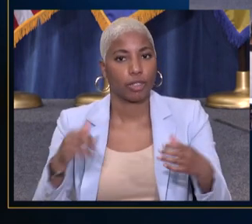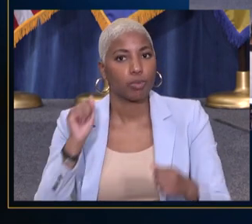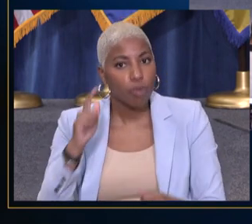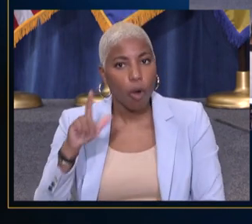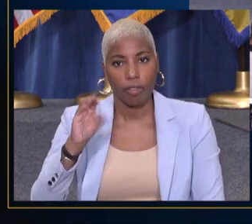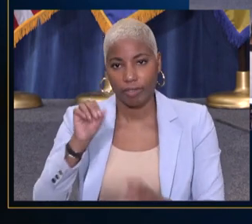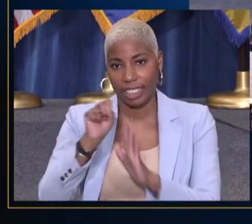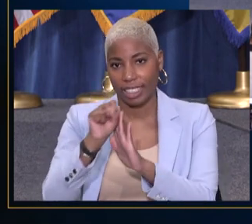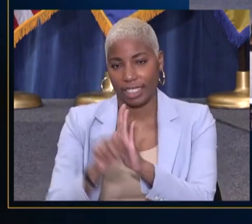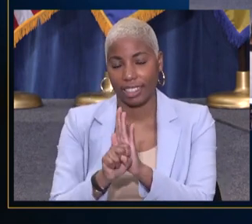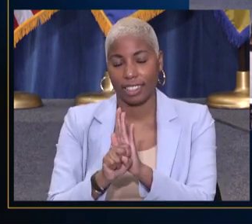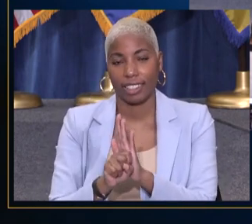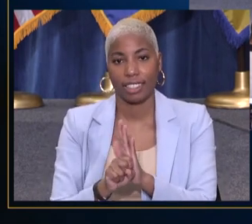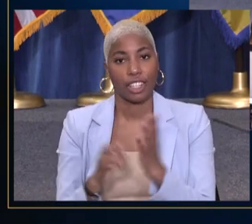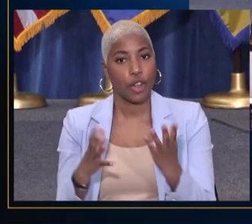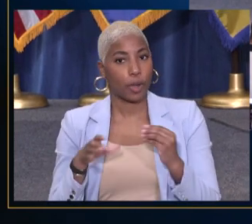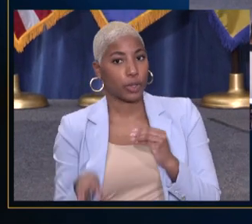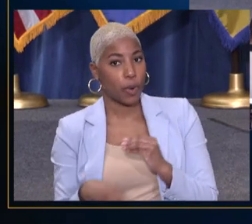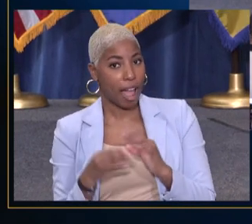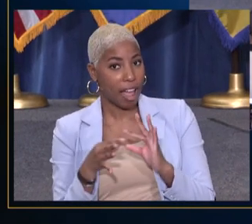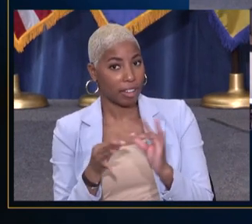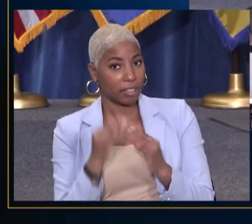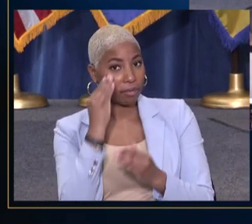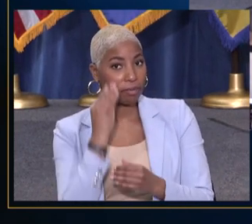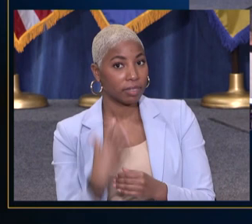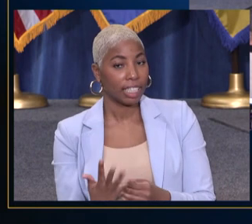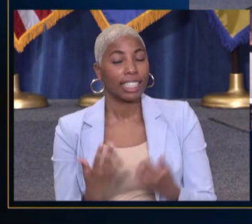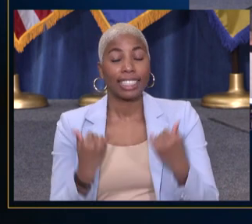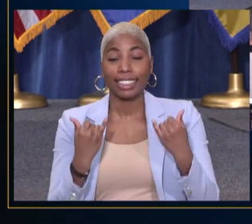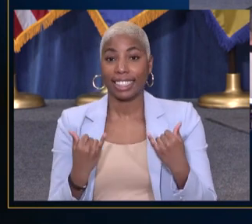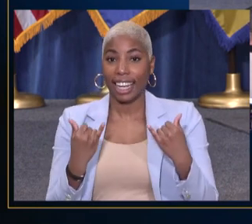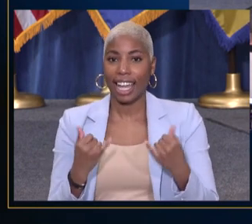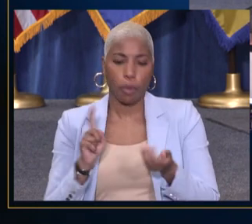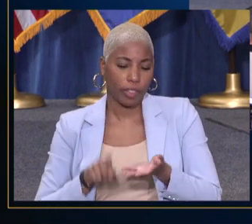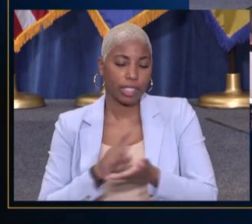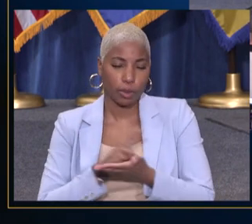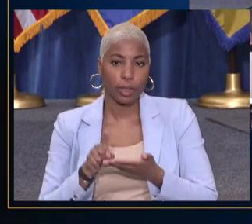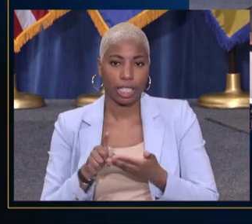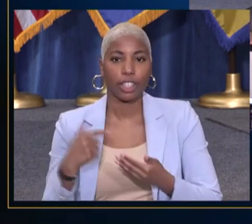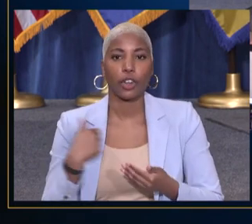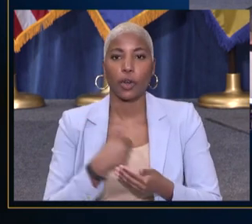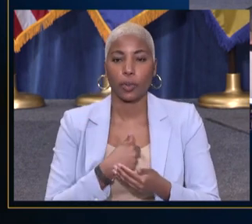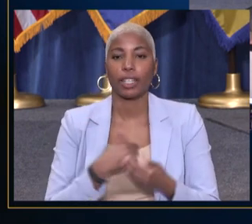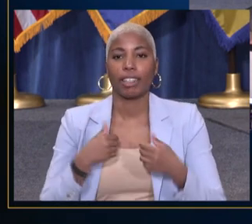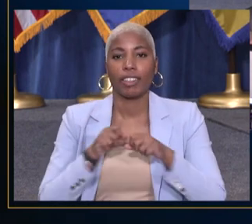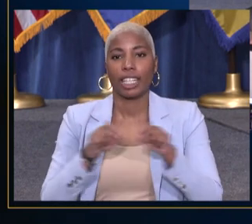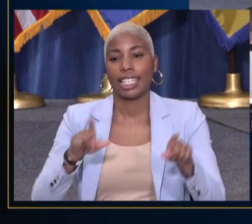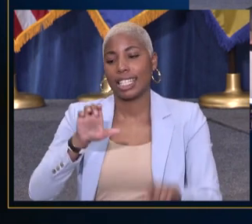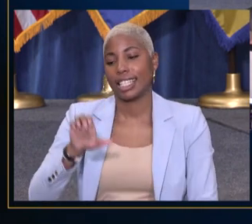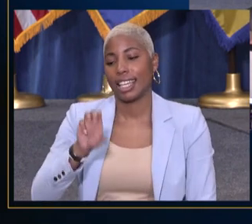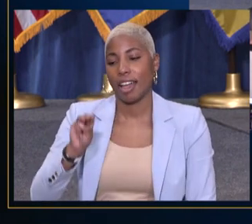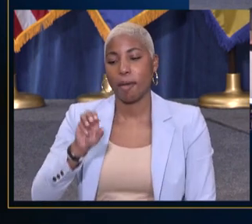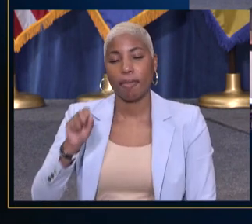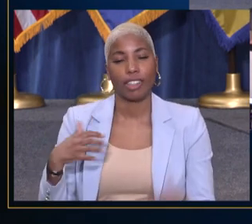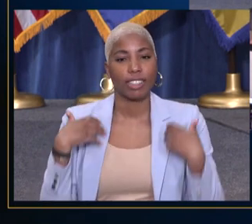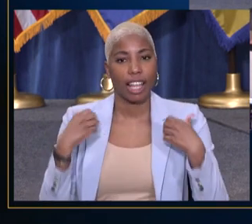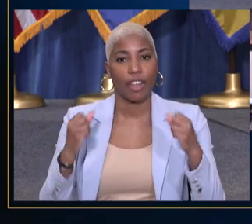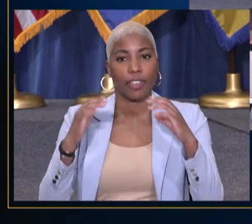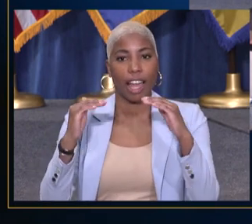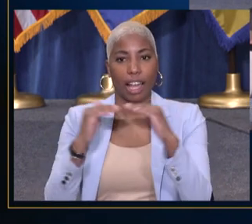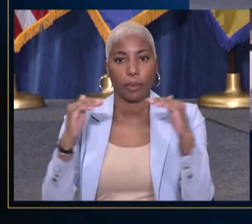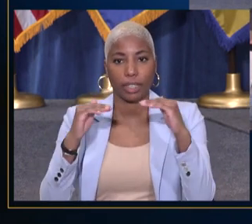that today or this week we have released the CMS health equity page, because everything that we